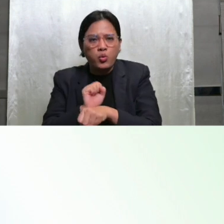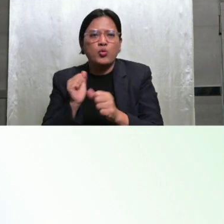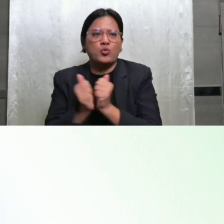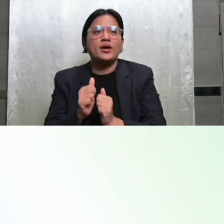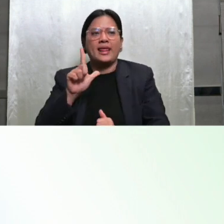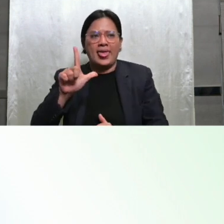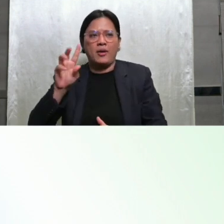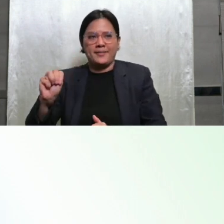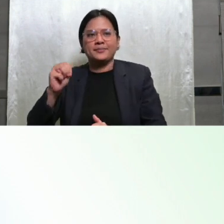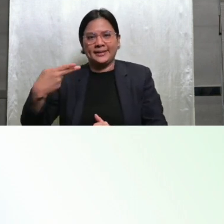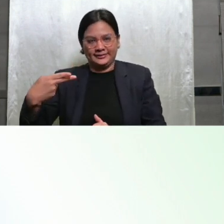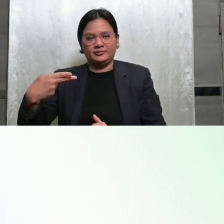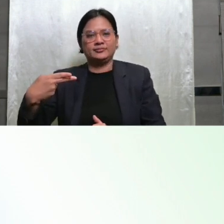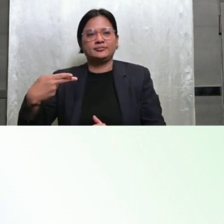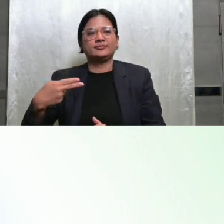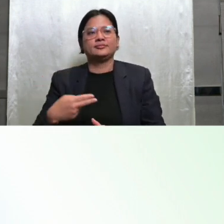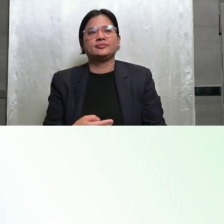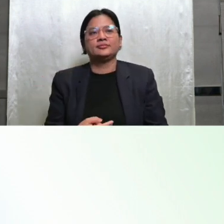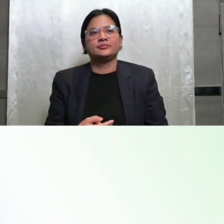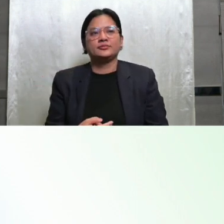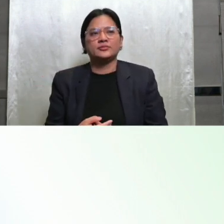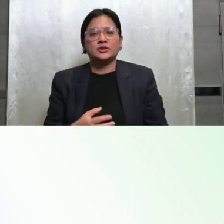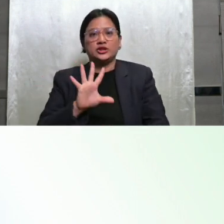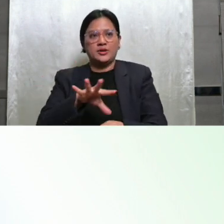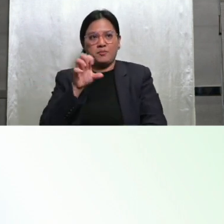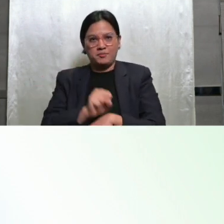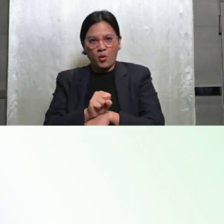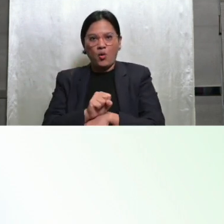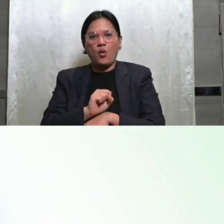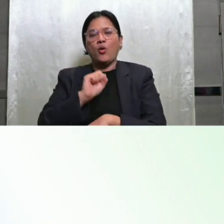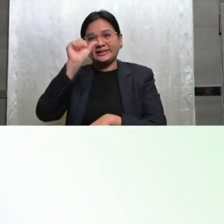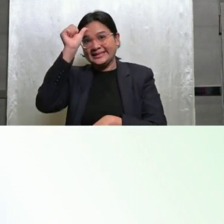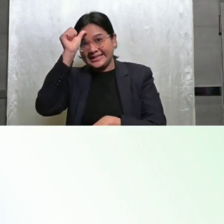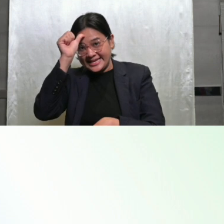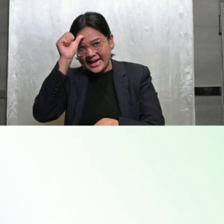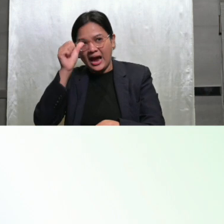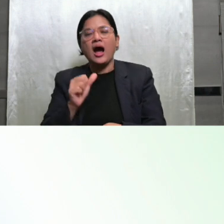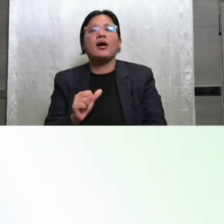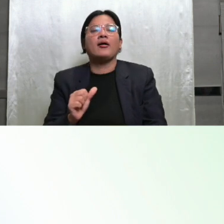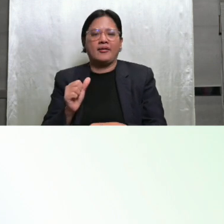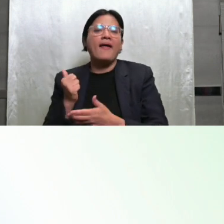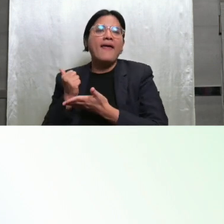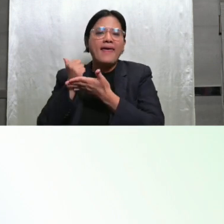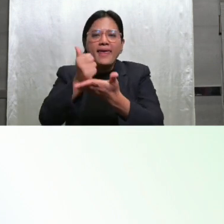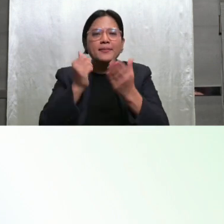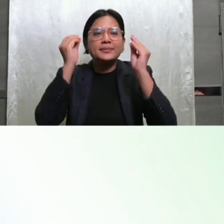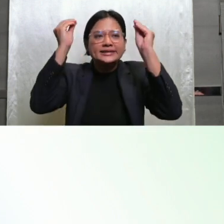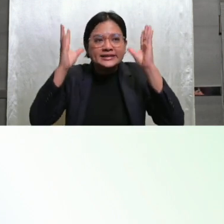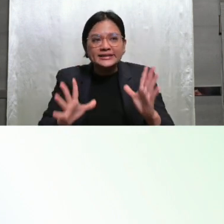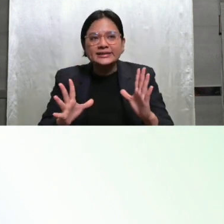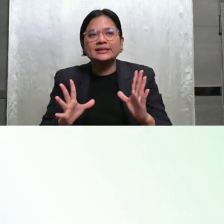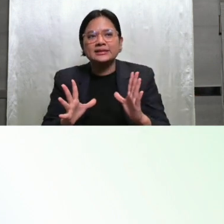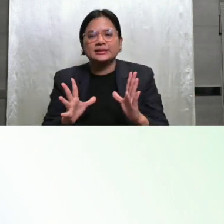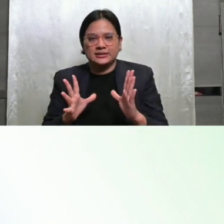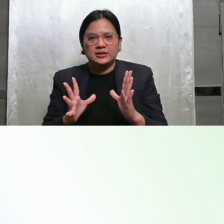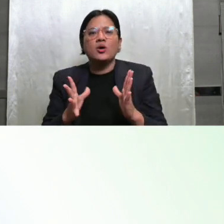so that it can provide a direct access to the teachers and the students across who are using these platforms. It also